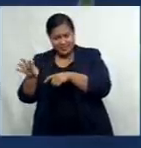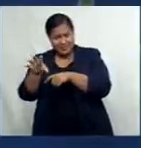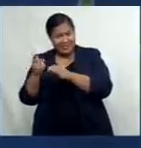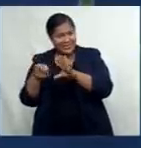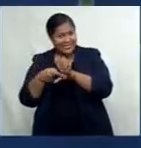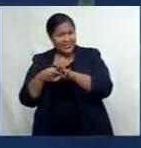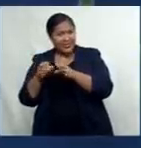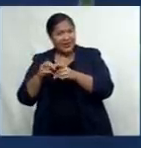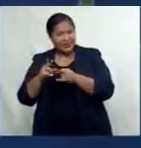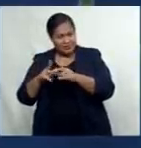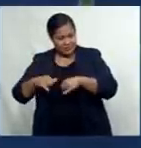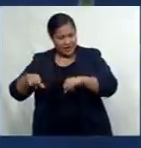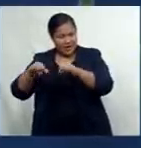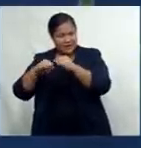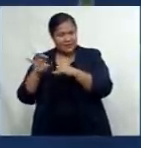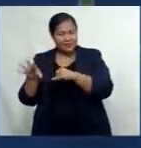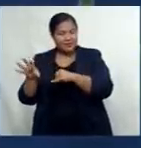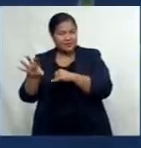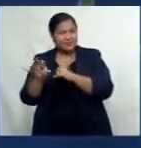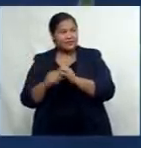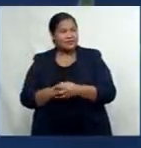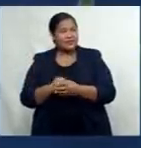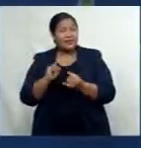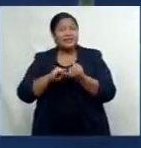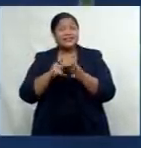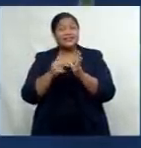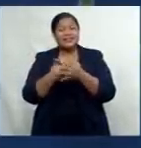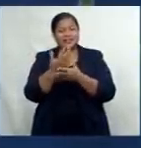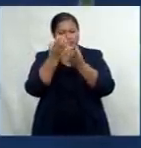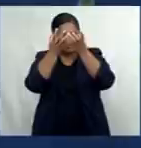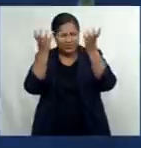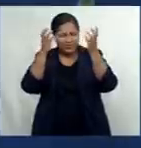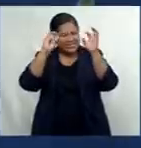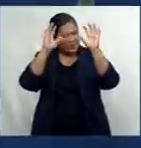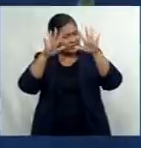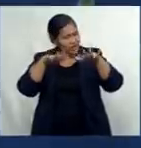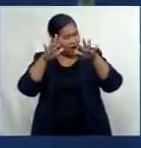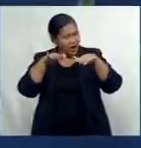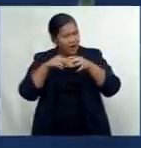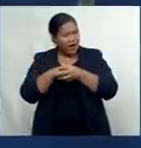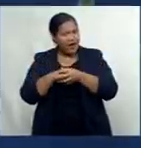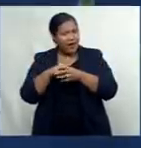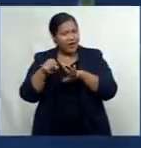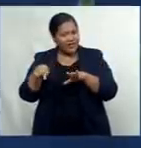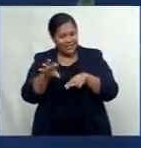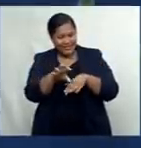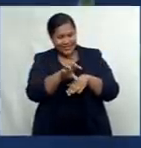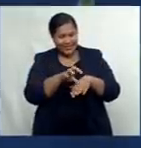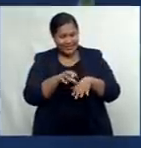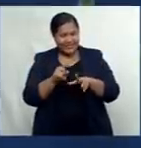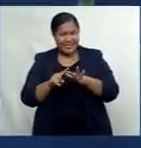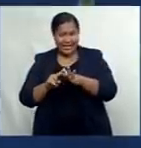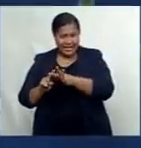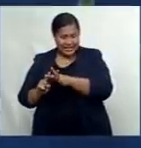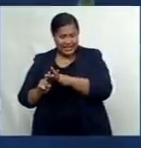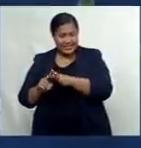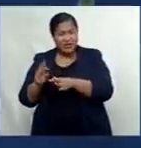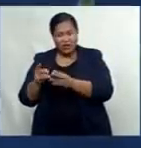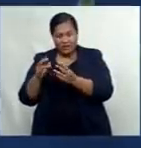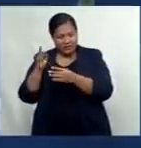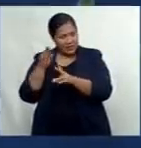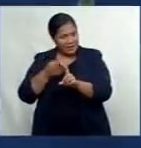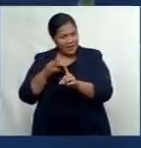of the larger islands. Outlook for Sunday, cloudy periods with brief showers over the interior and eastern parts of the